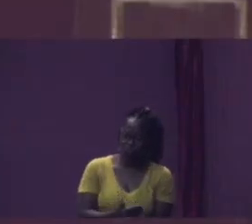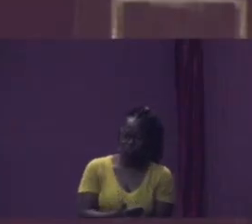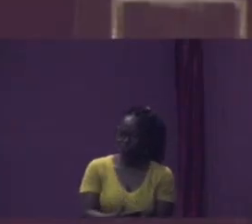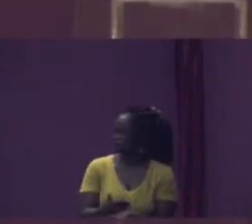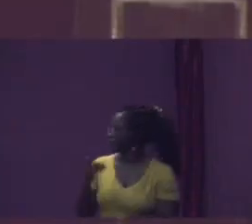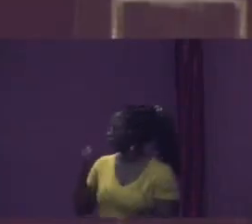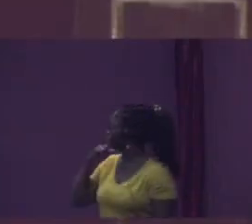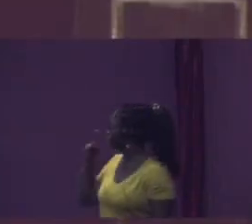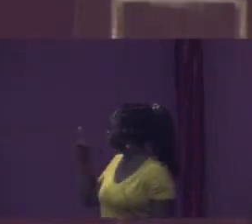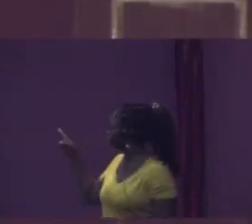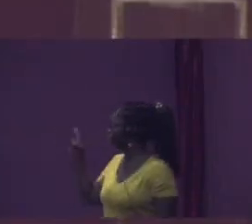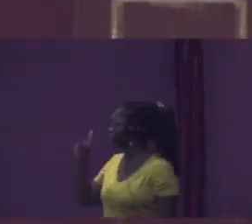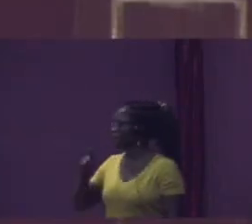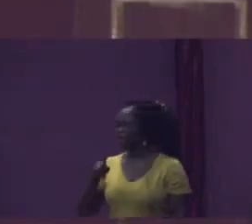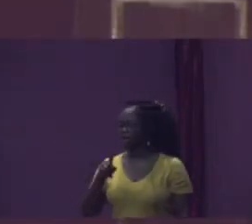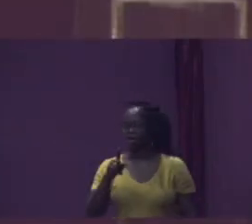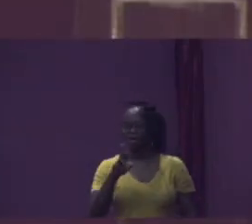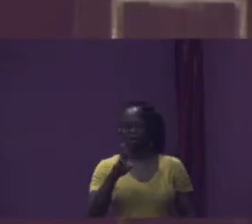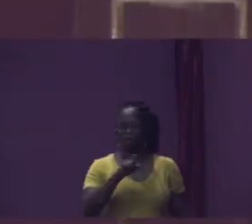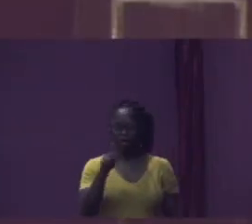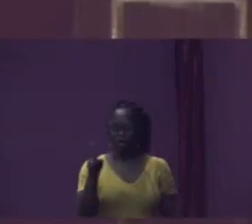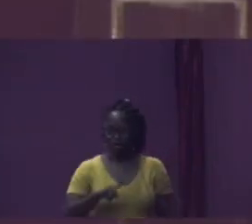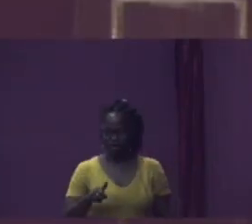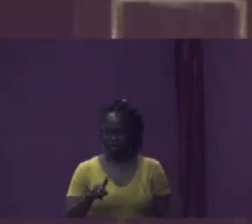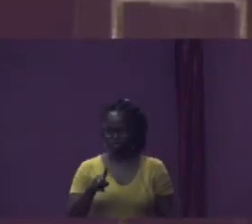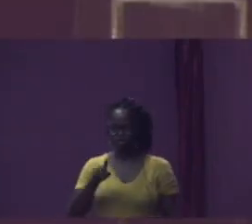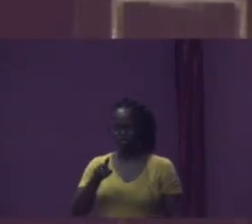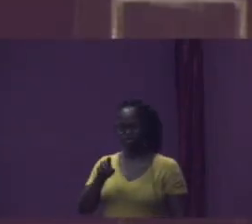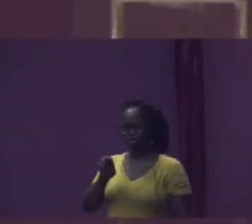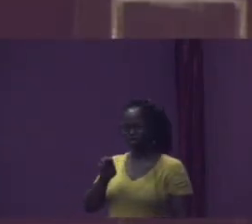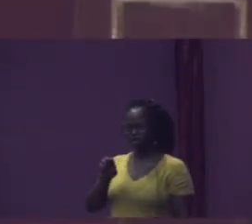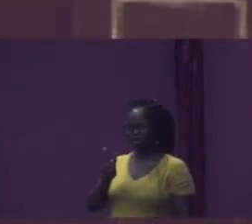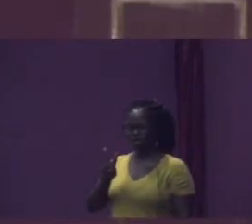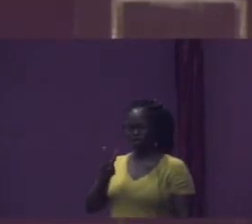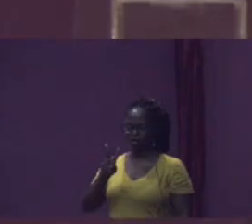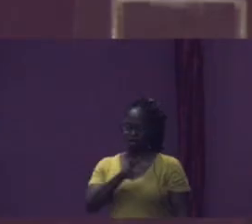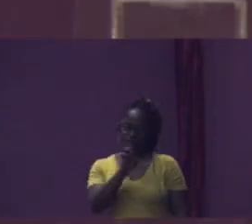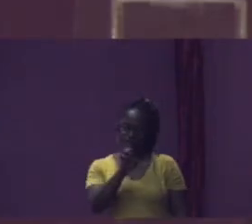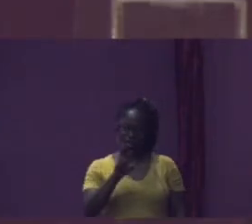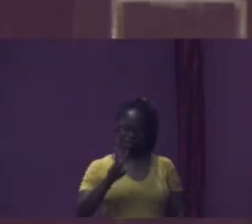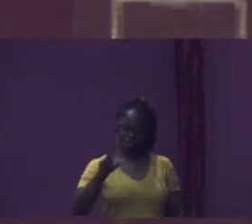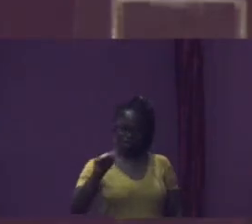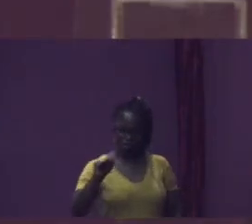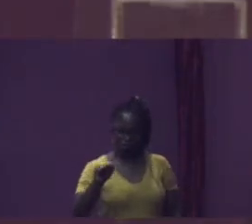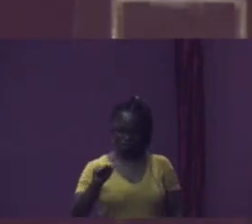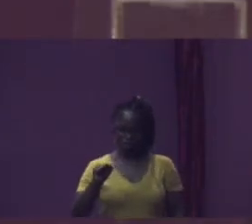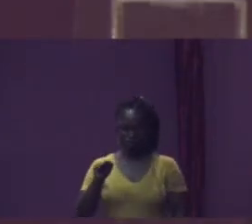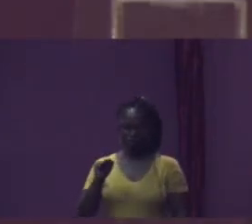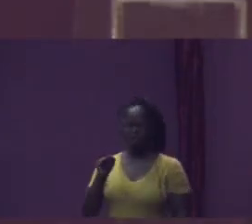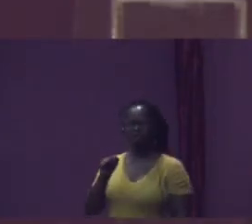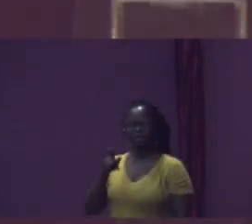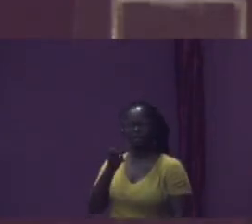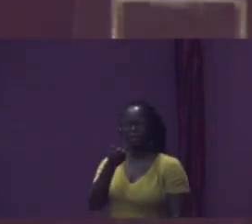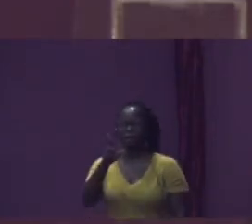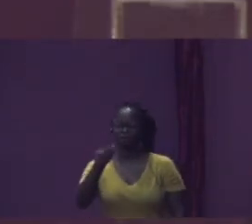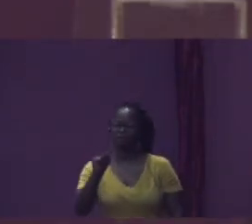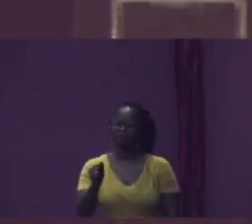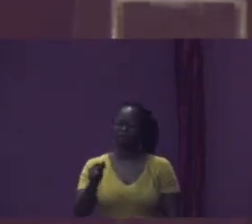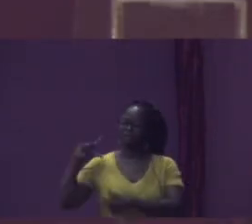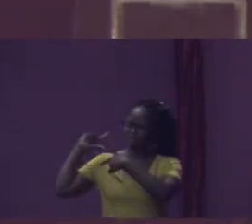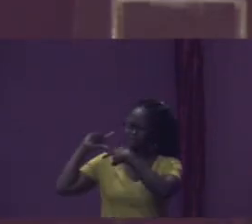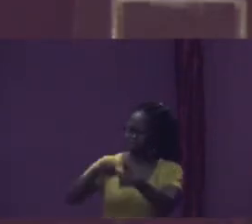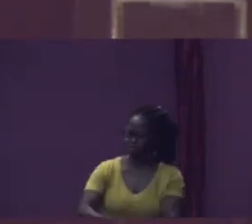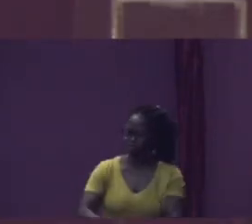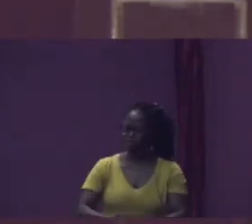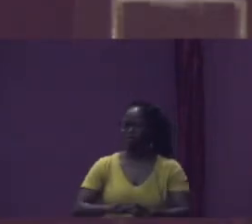was previously often given by traditional birth attendants, and it stimulates labor. And so labor began, her contractions